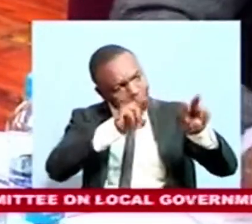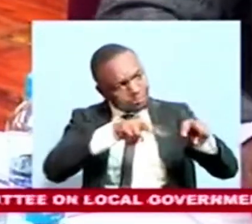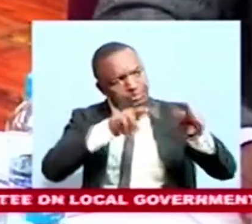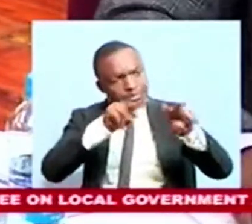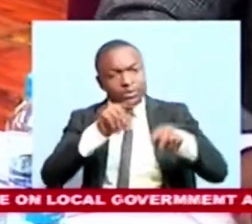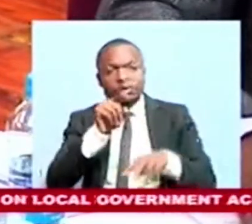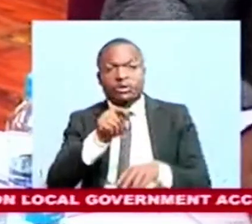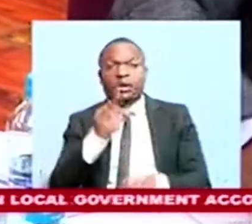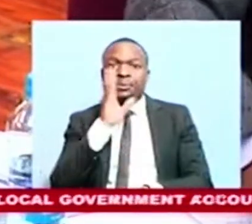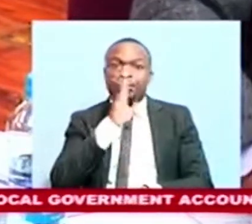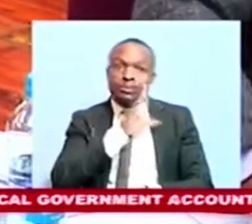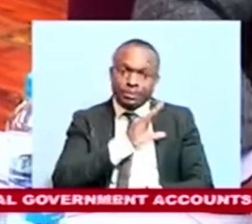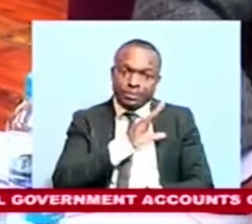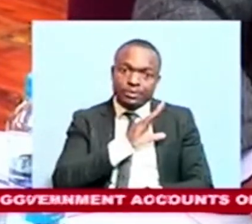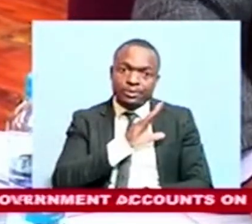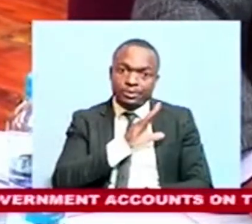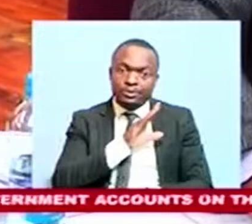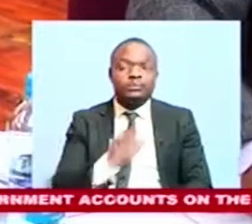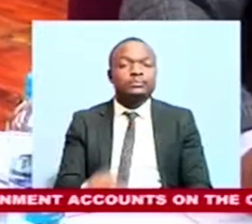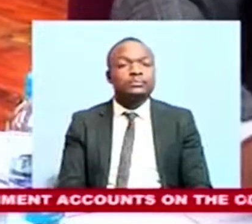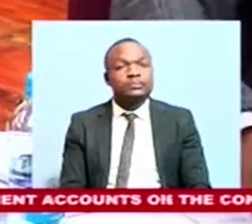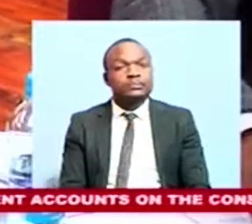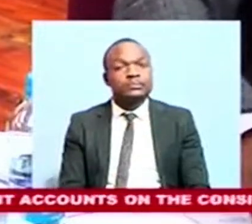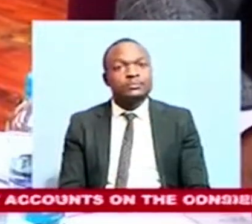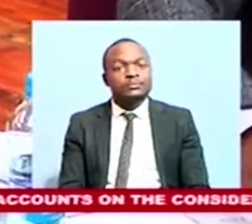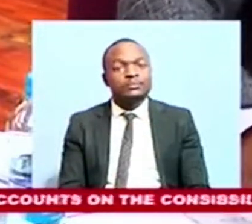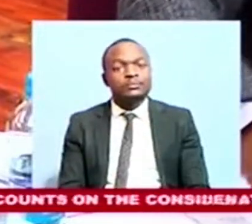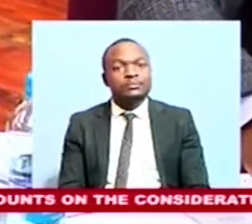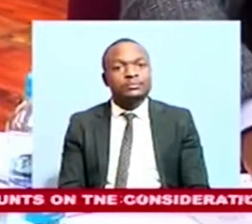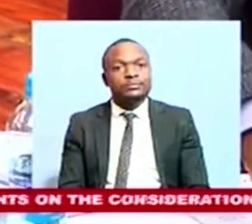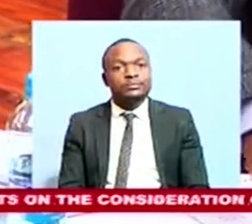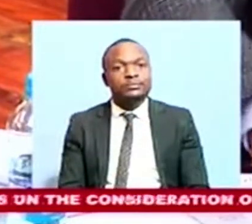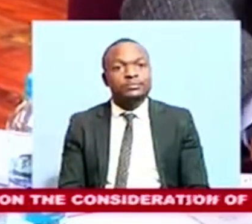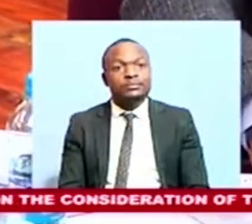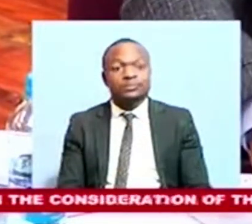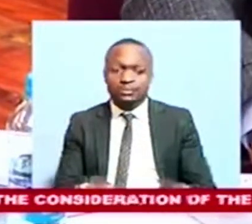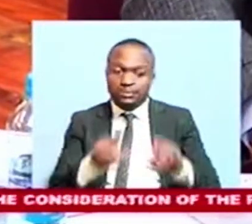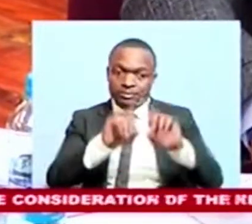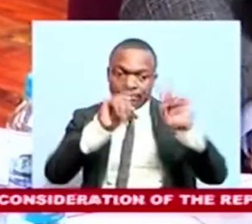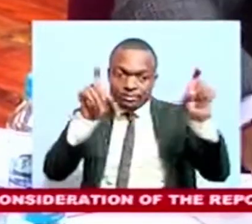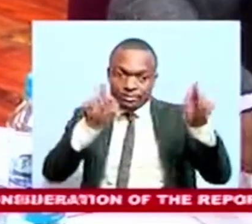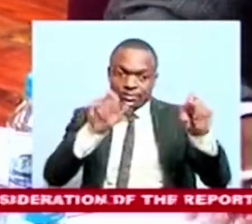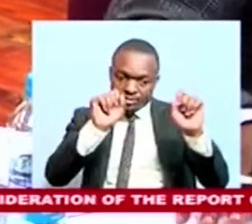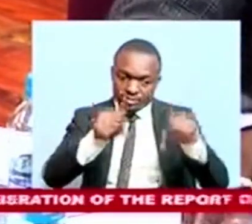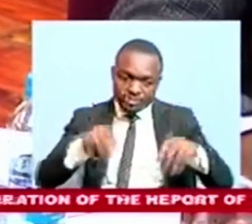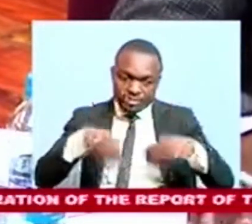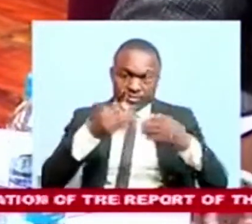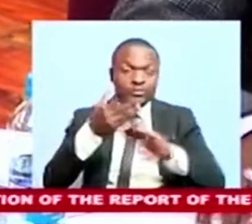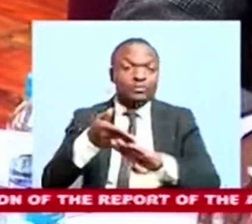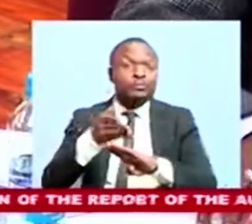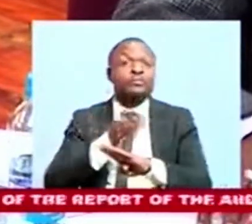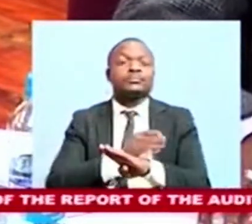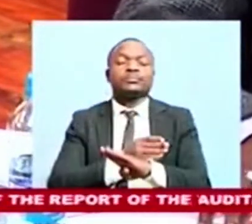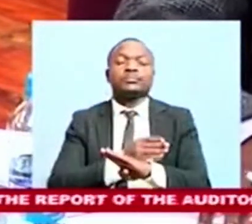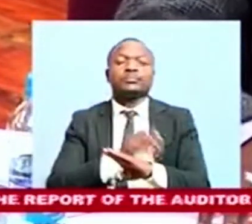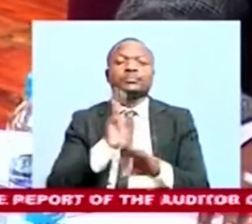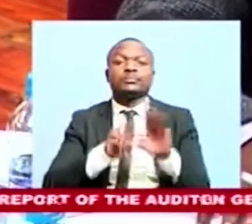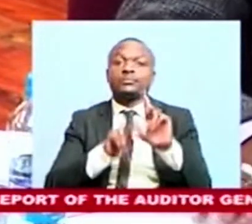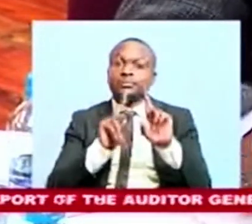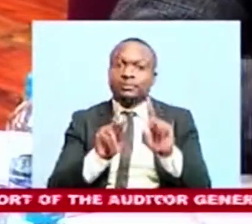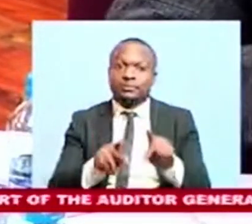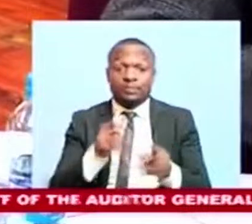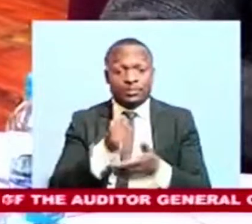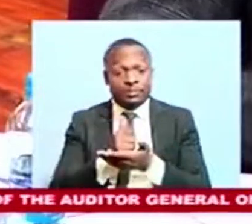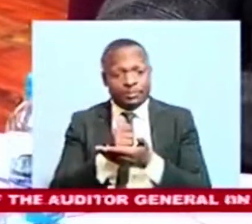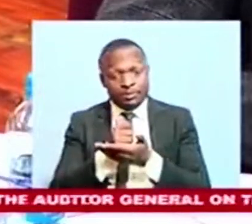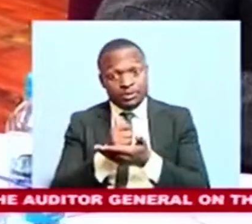are done, and a certificate can be issued. Chair, before, I think, Chair, to help